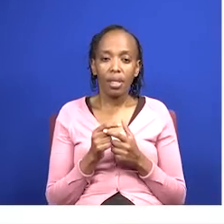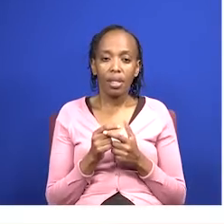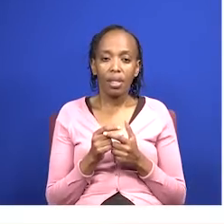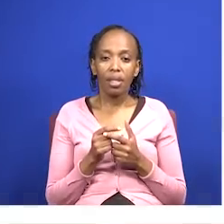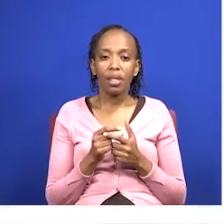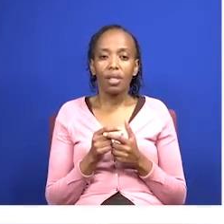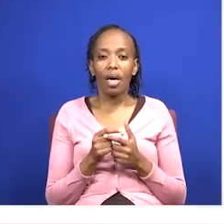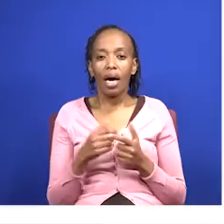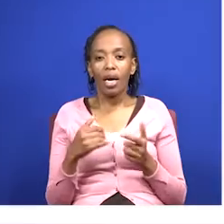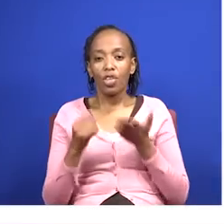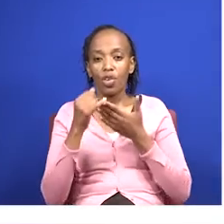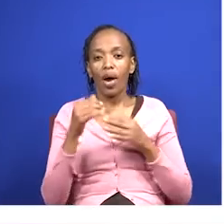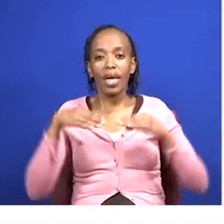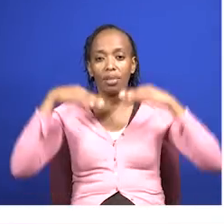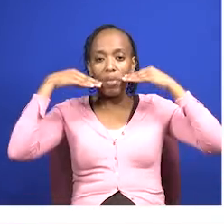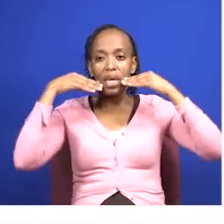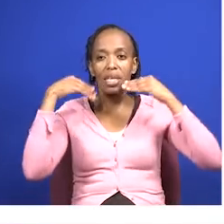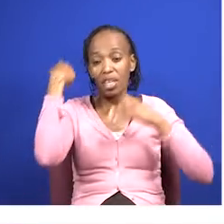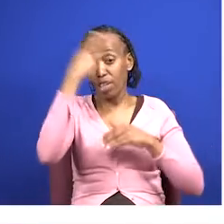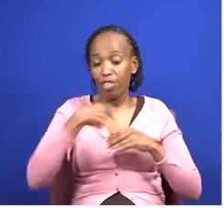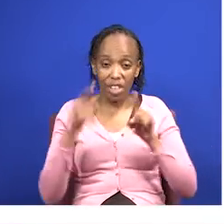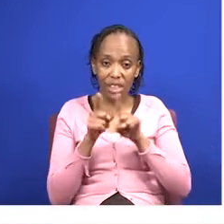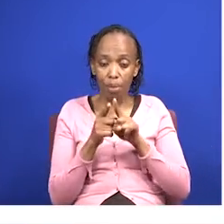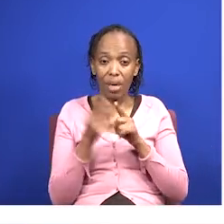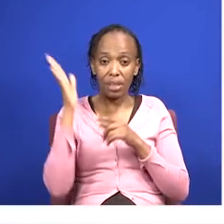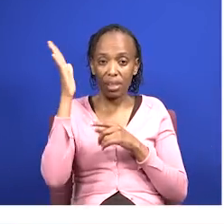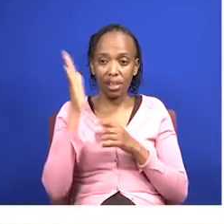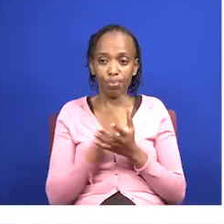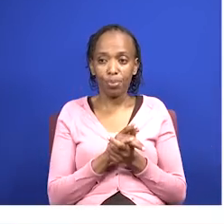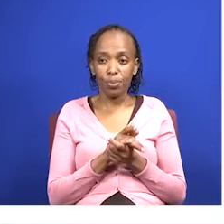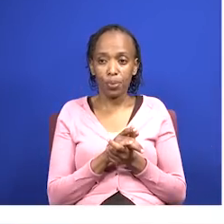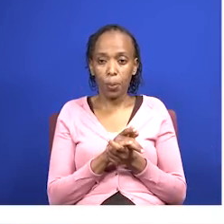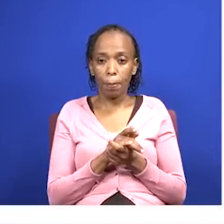Then on it, draw a smiling face like this.